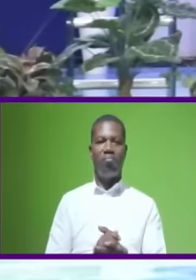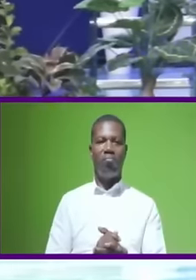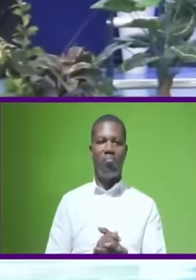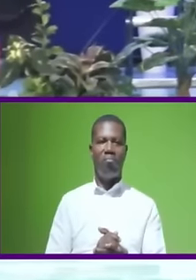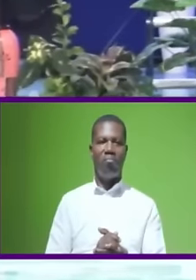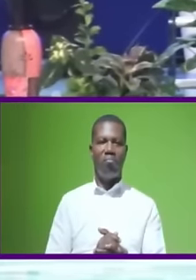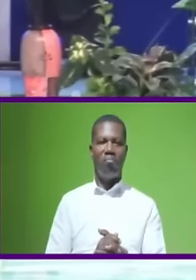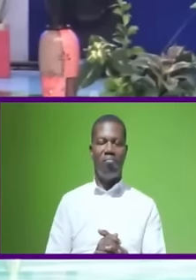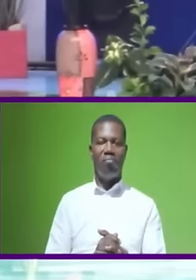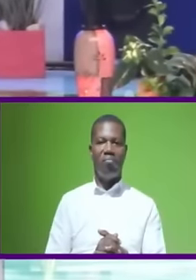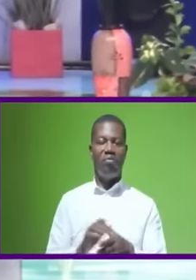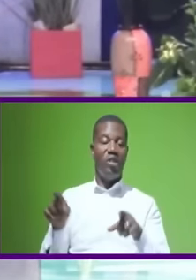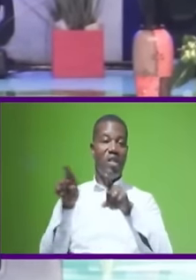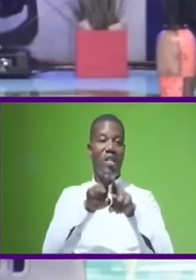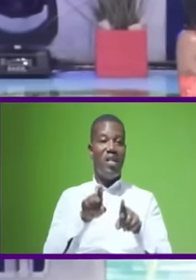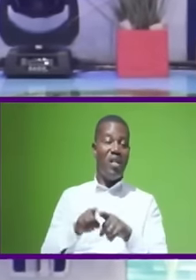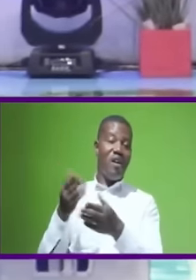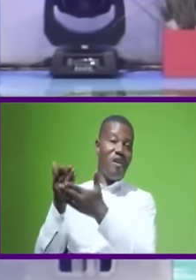ordinary.